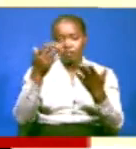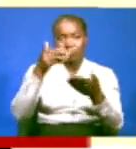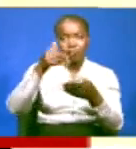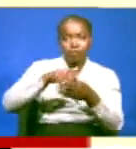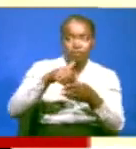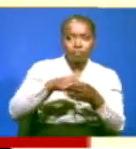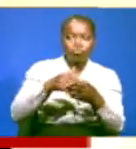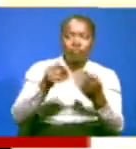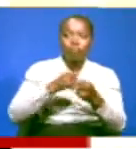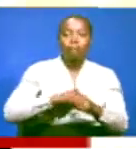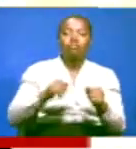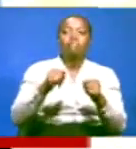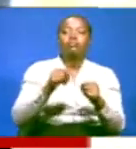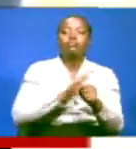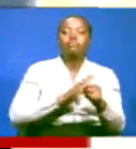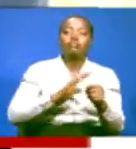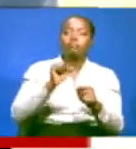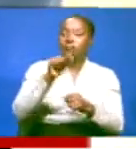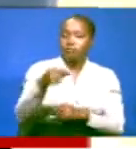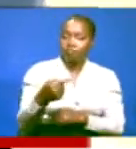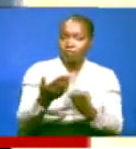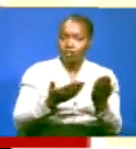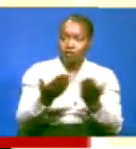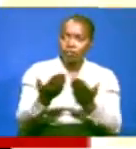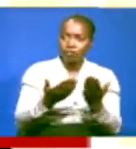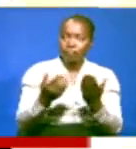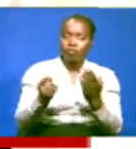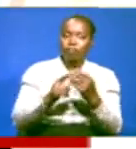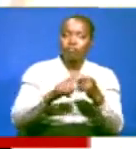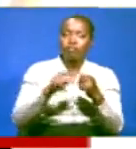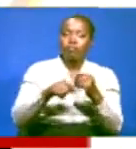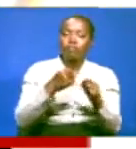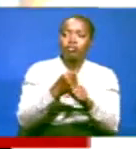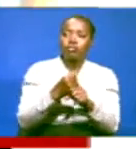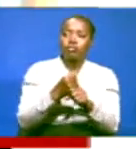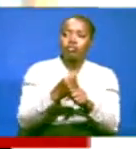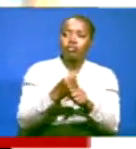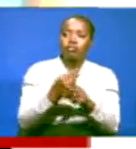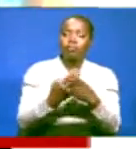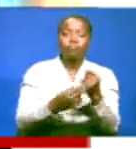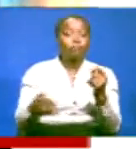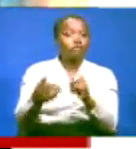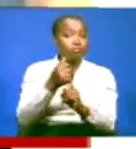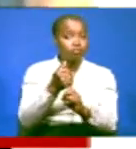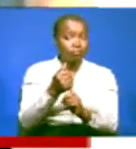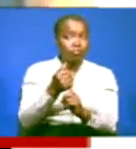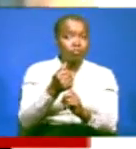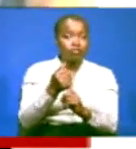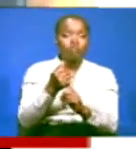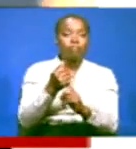we will be on board 5,000 services by June this year is both realistic and